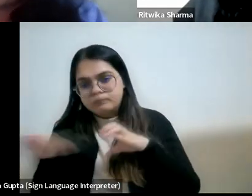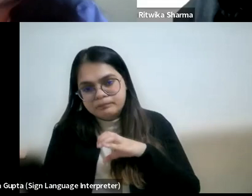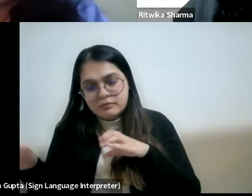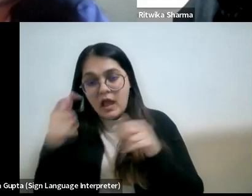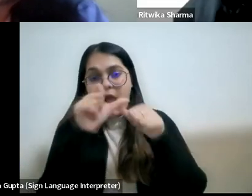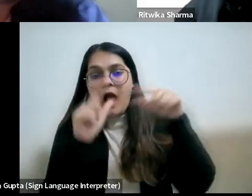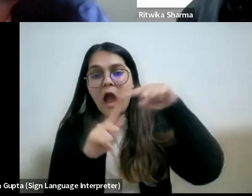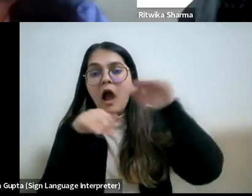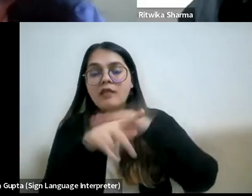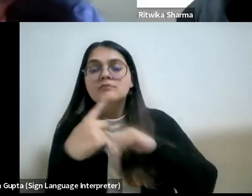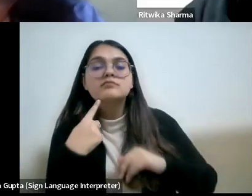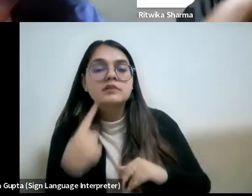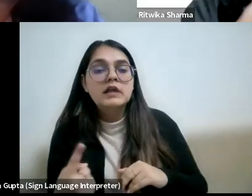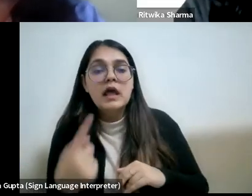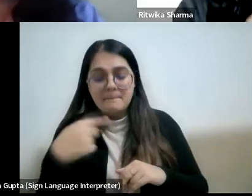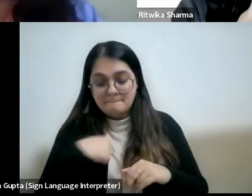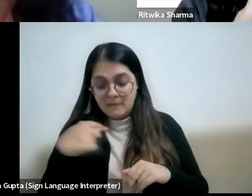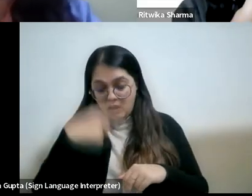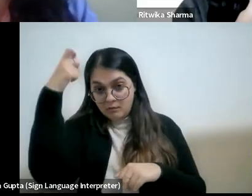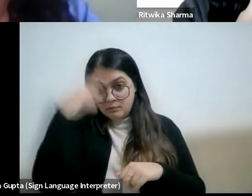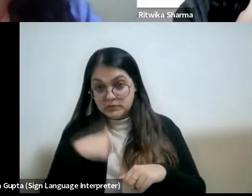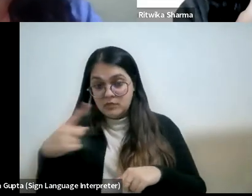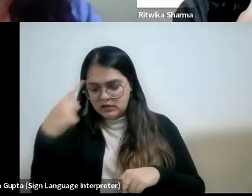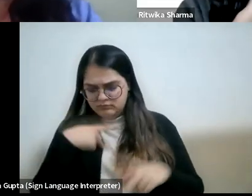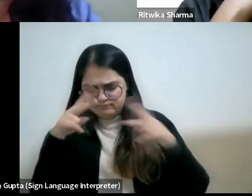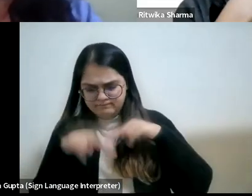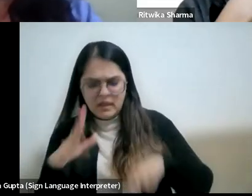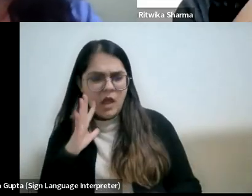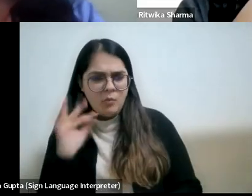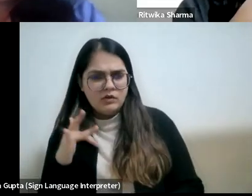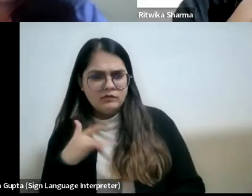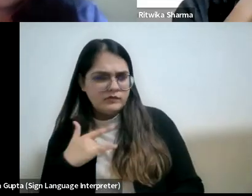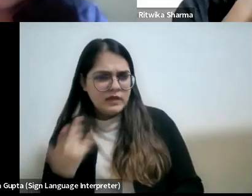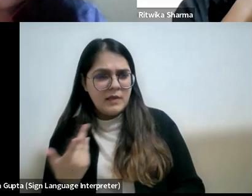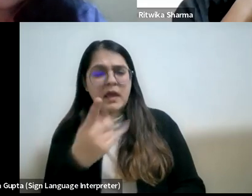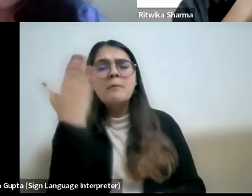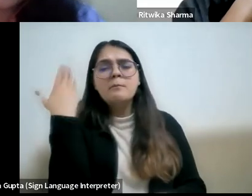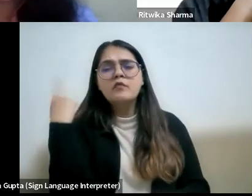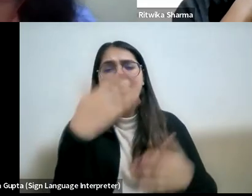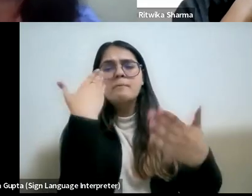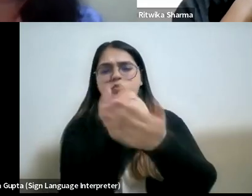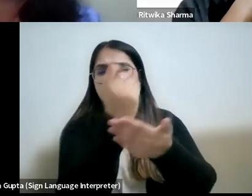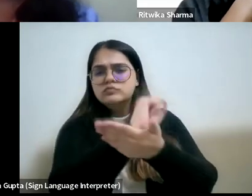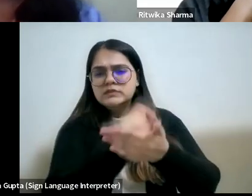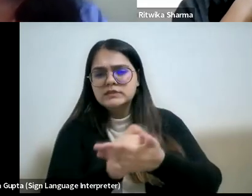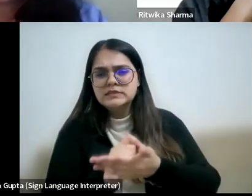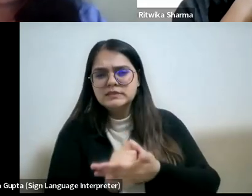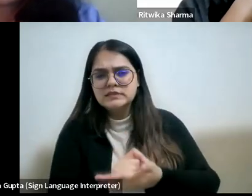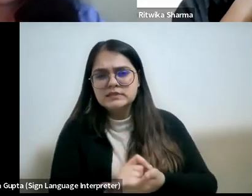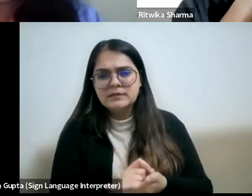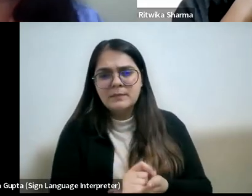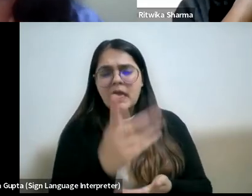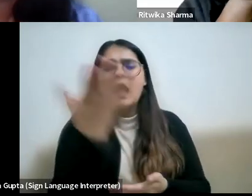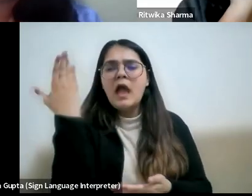mentioned. So for me, it was important. And in fact, when I was writing the proposal, I was actually coming back from the courts every